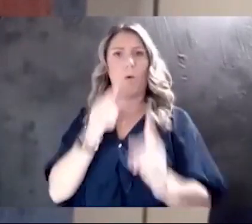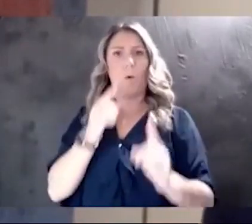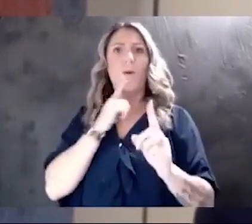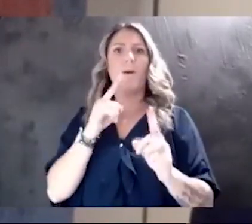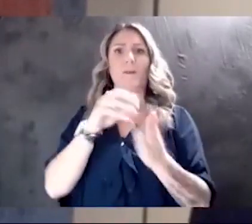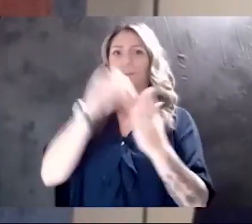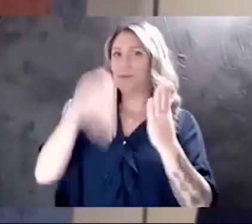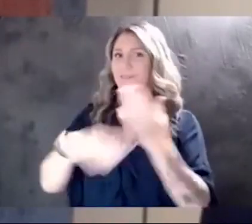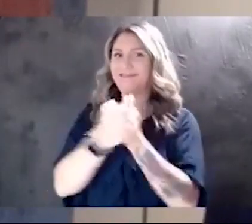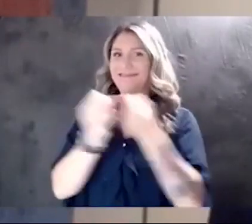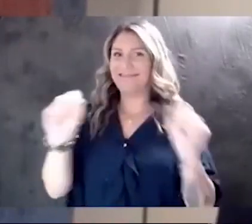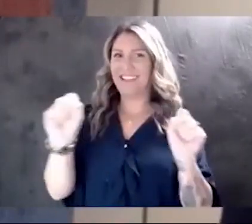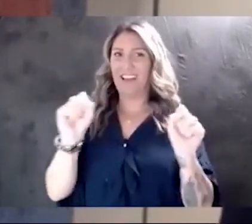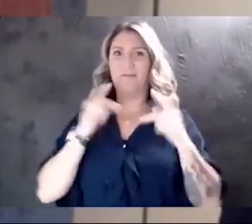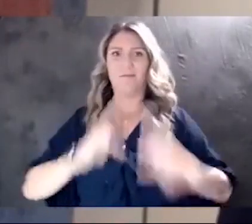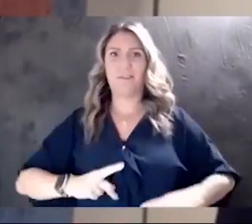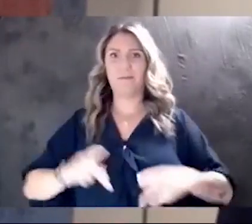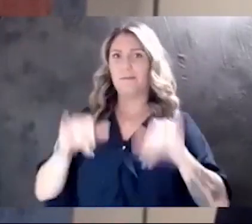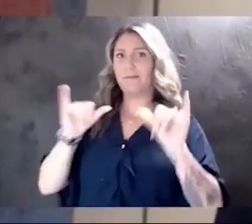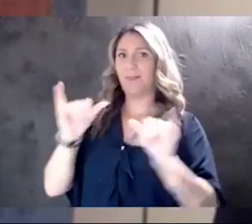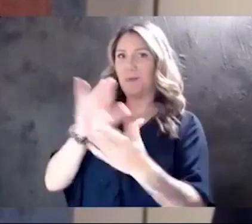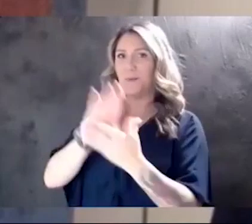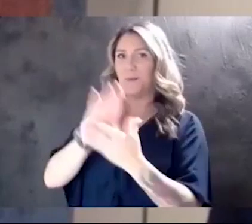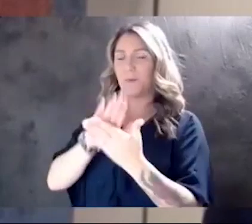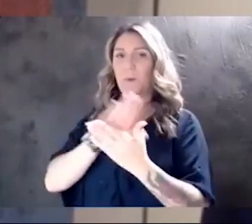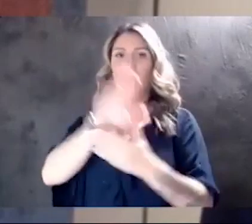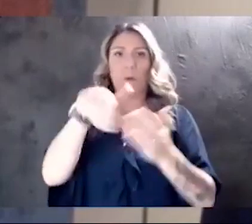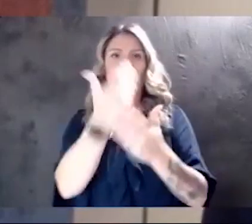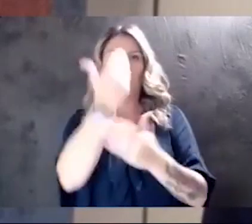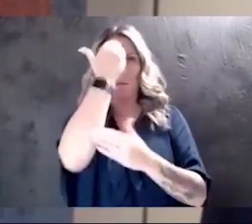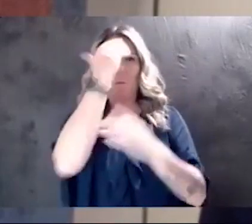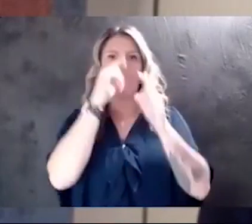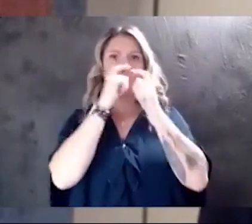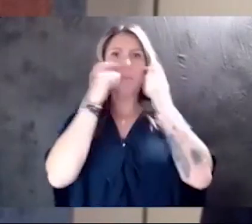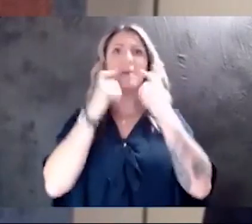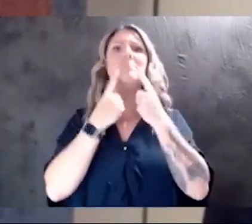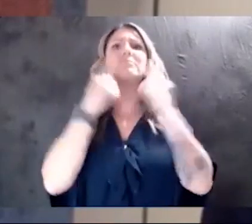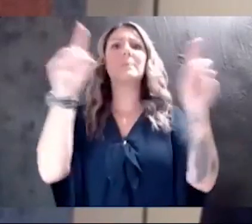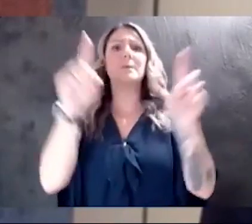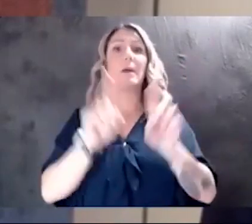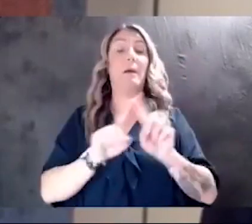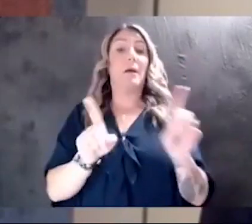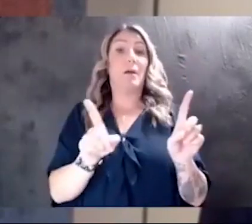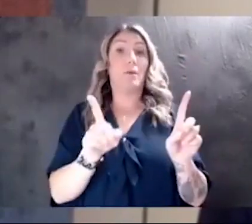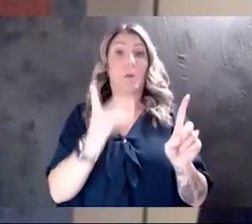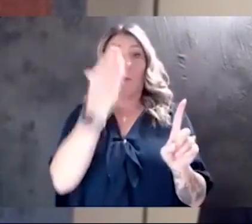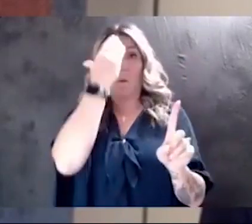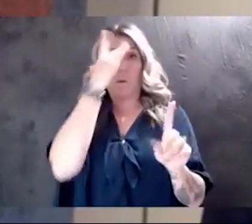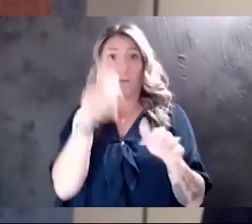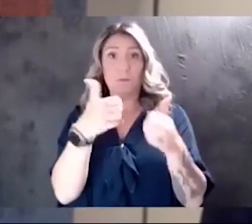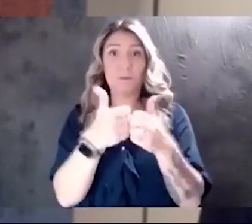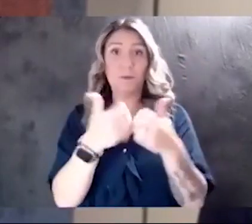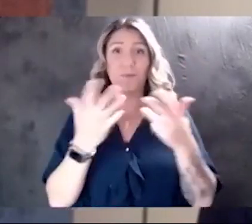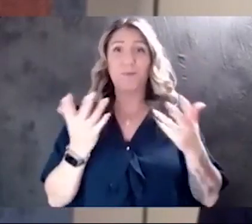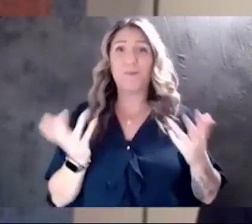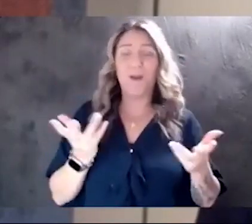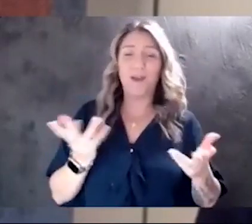and physically in school. We all know that masking works. However, we also know the challenge to that is